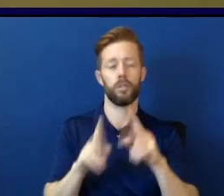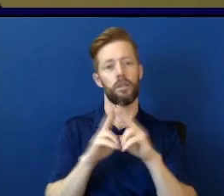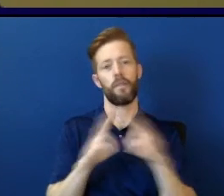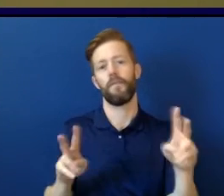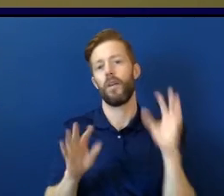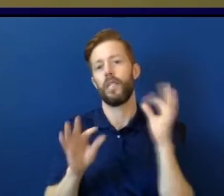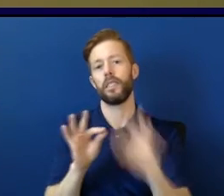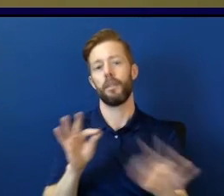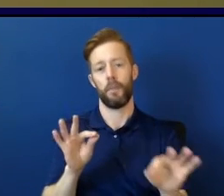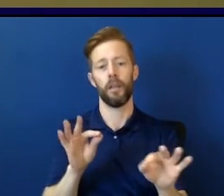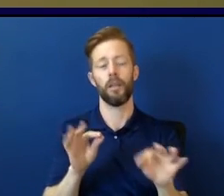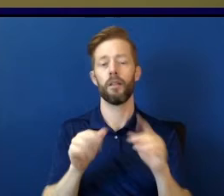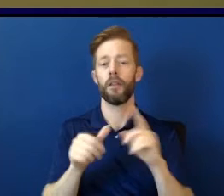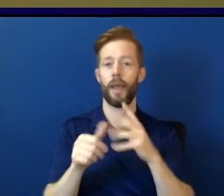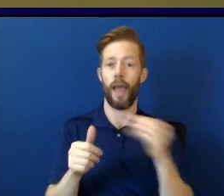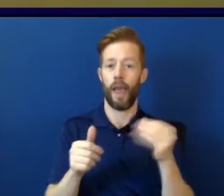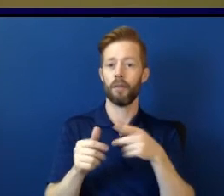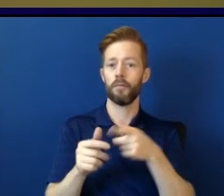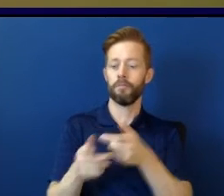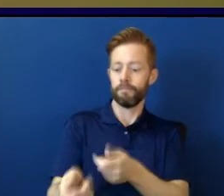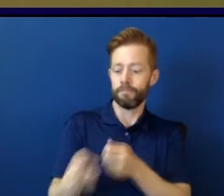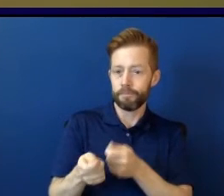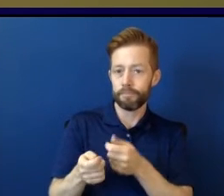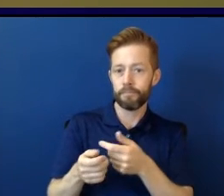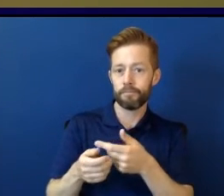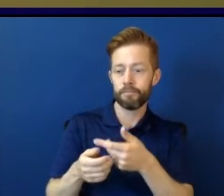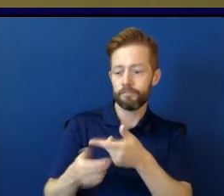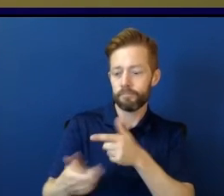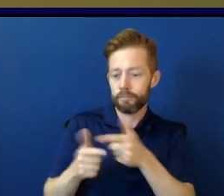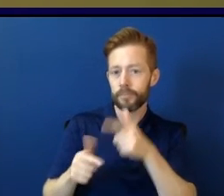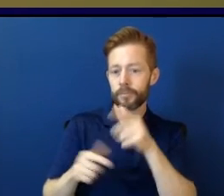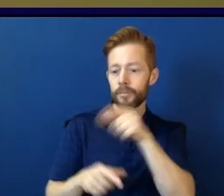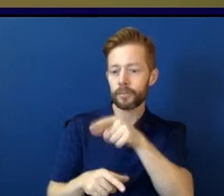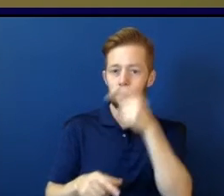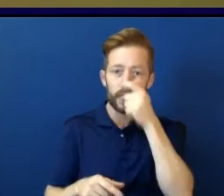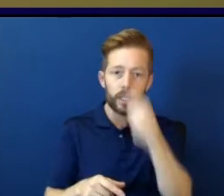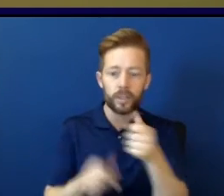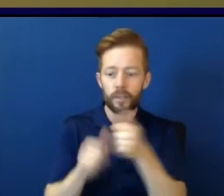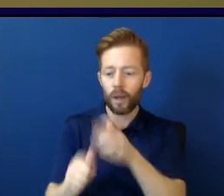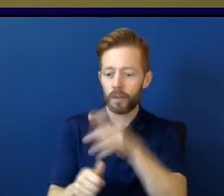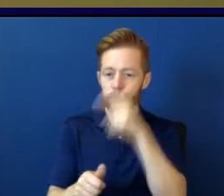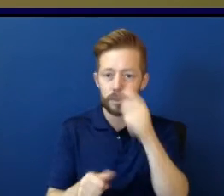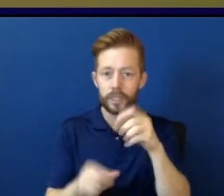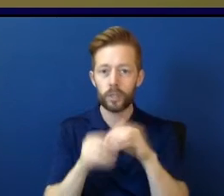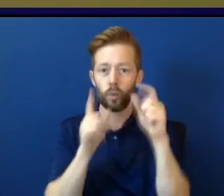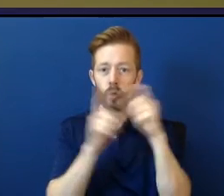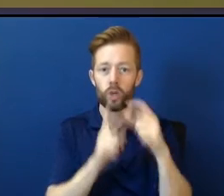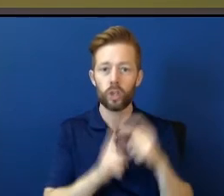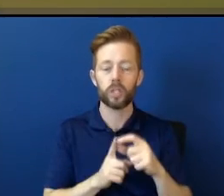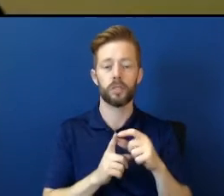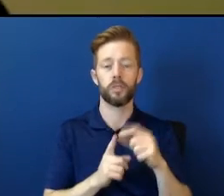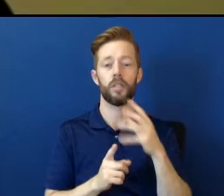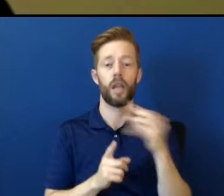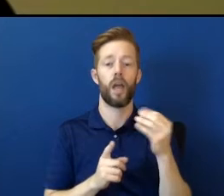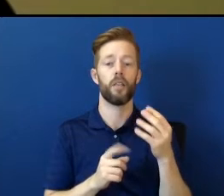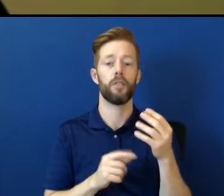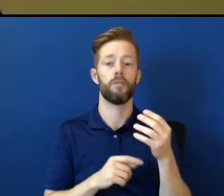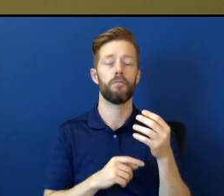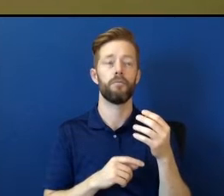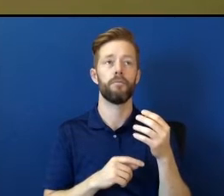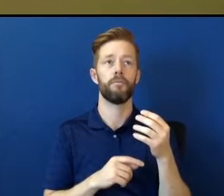very simple, and you engage the child with interests and words, and your